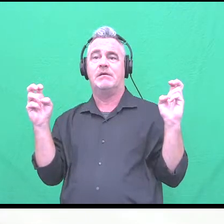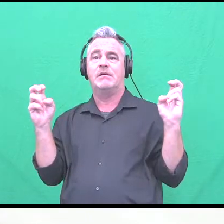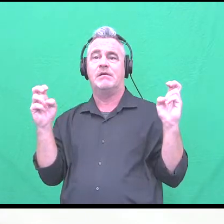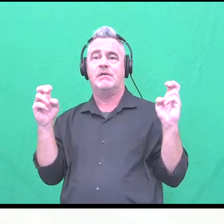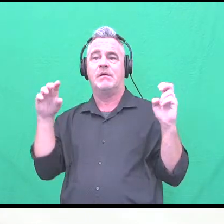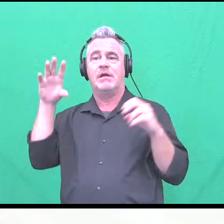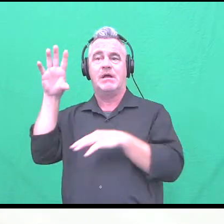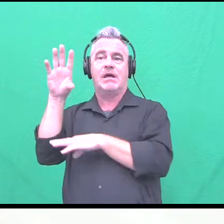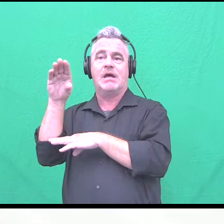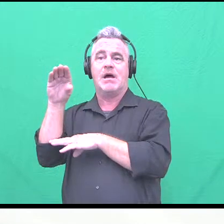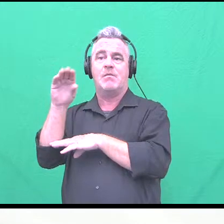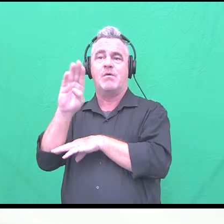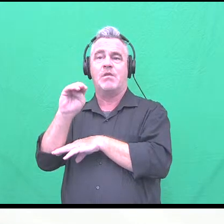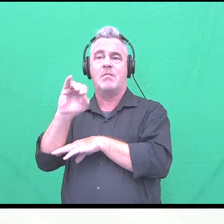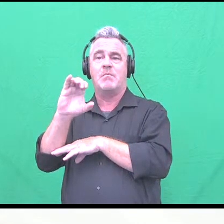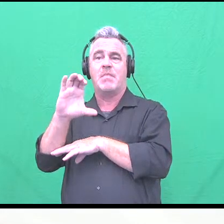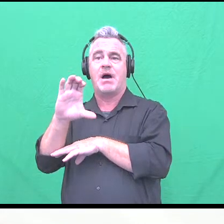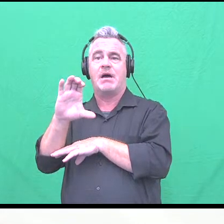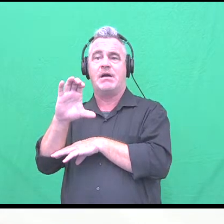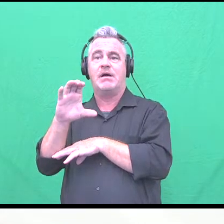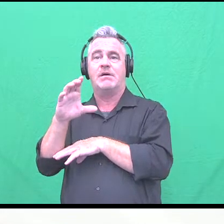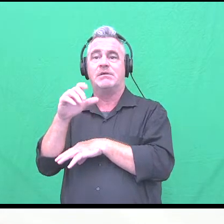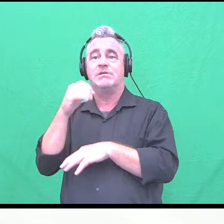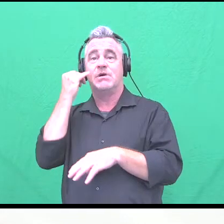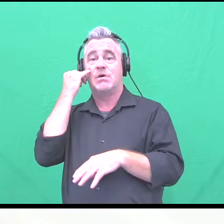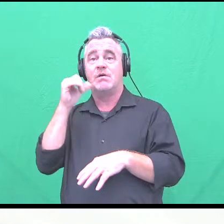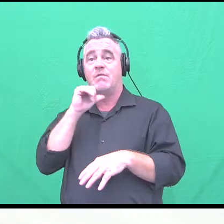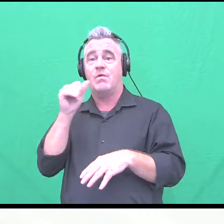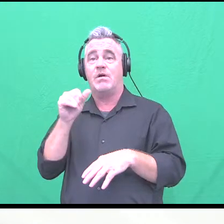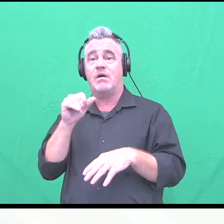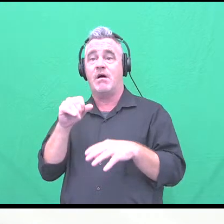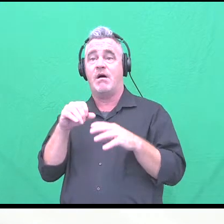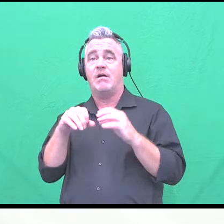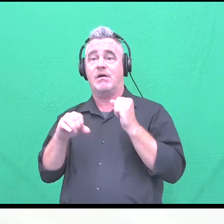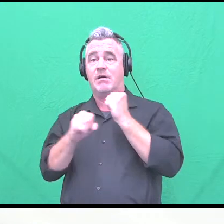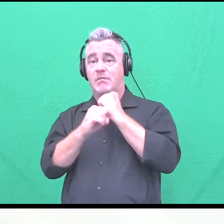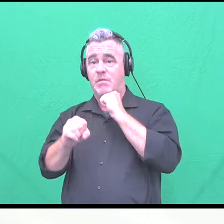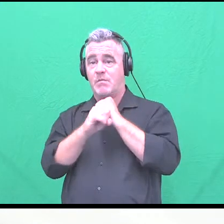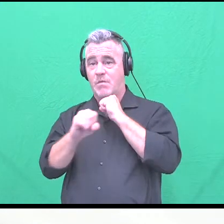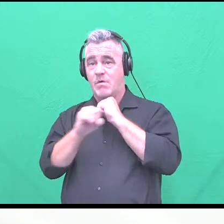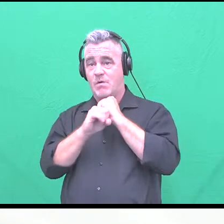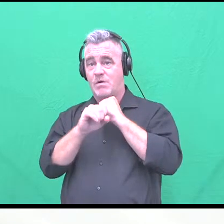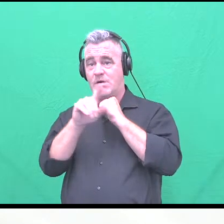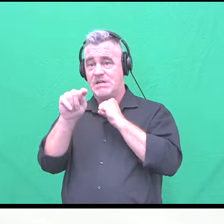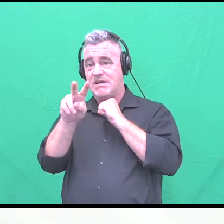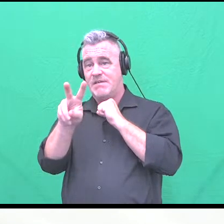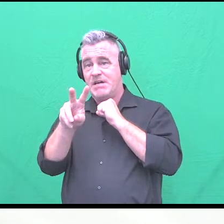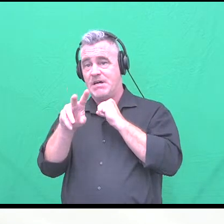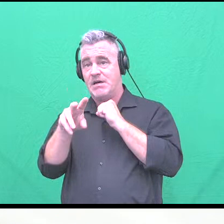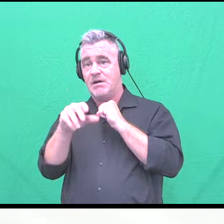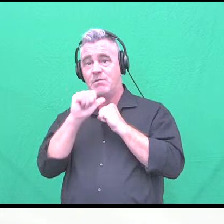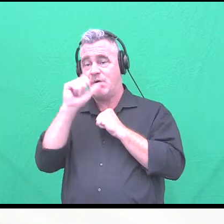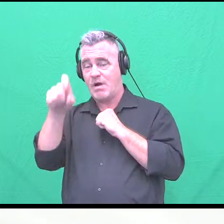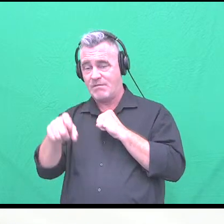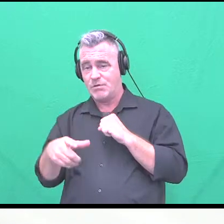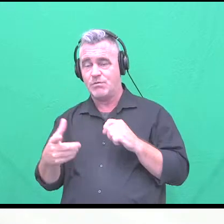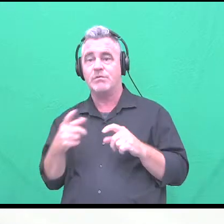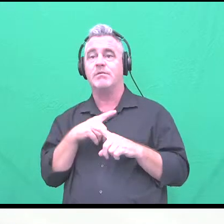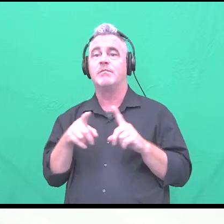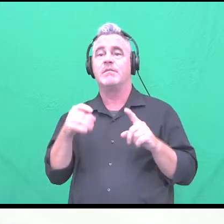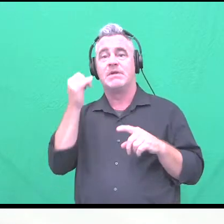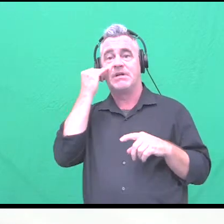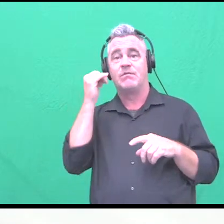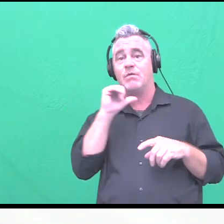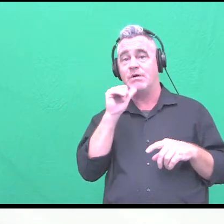and the microphone. So if we're not going to televise them, which, again, we don't have to, if we're not